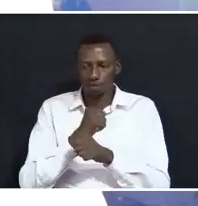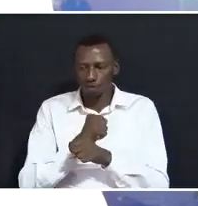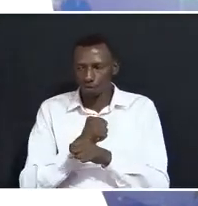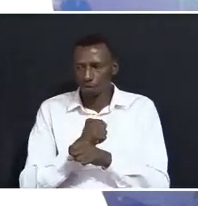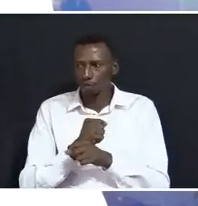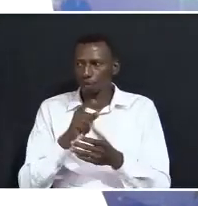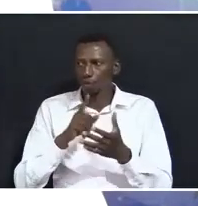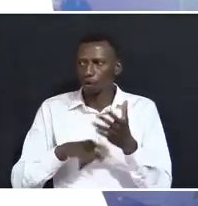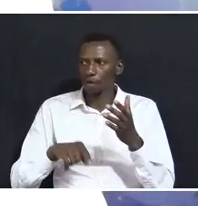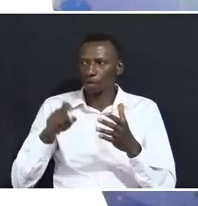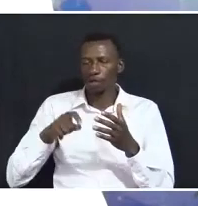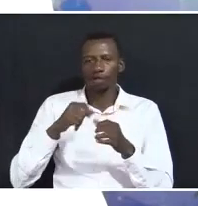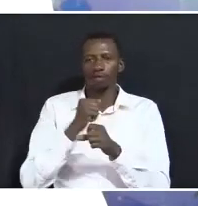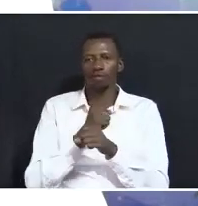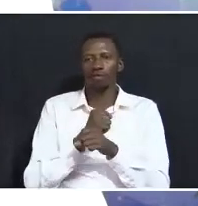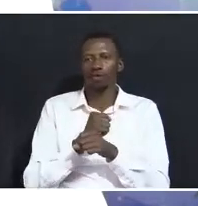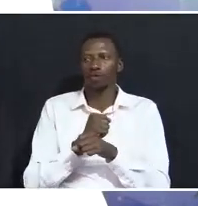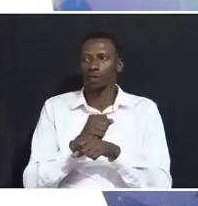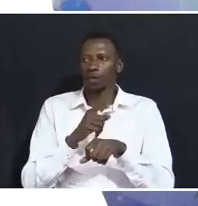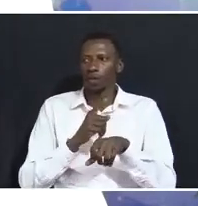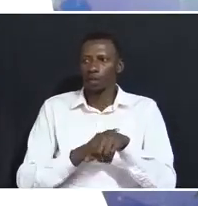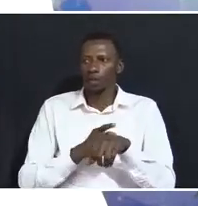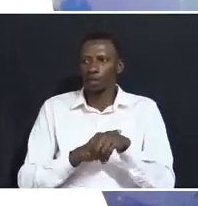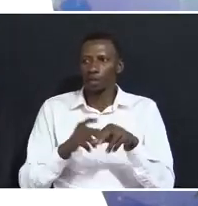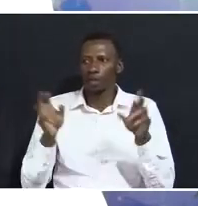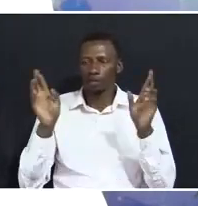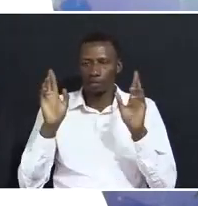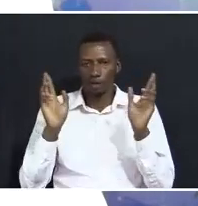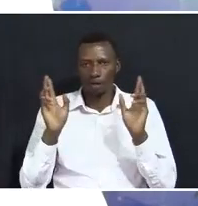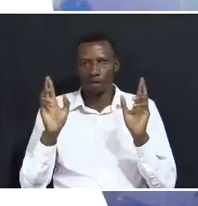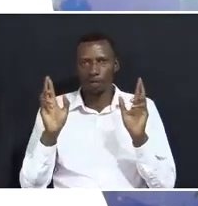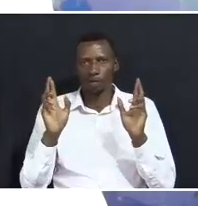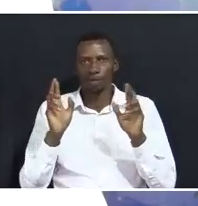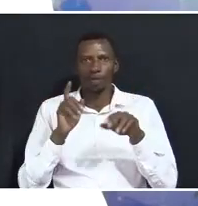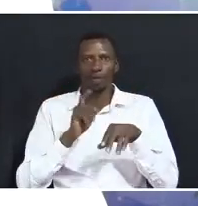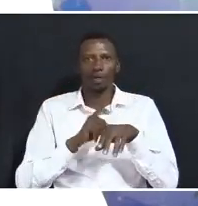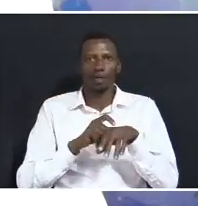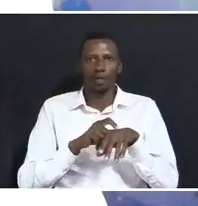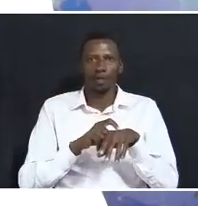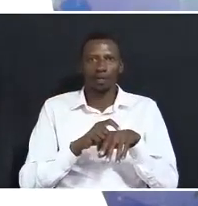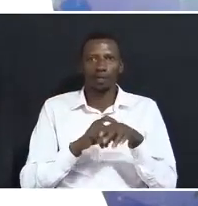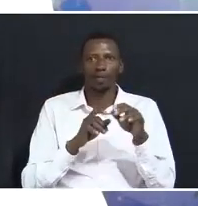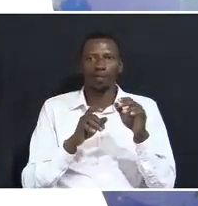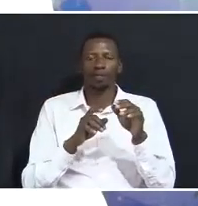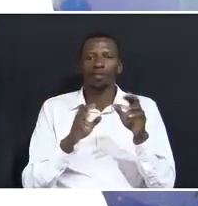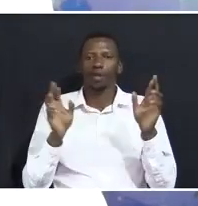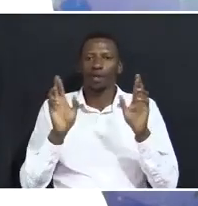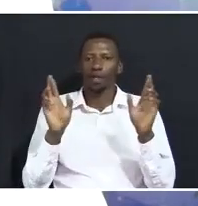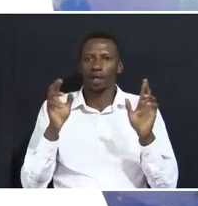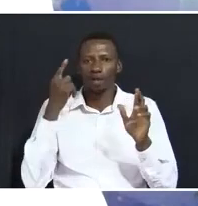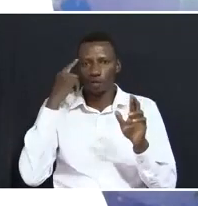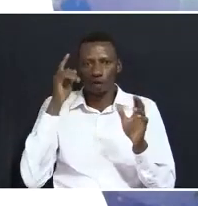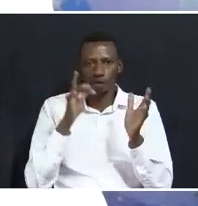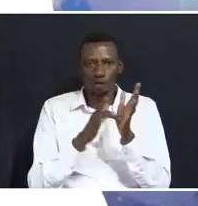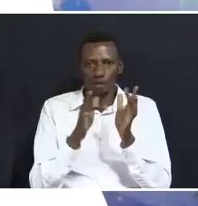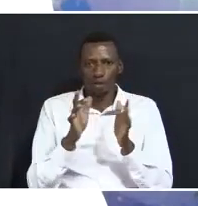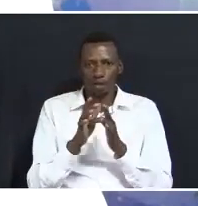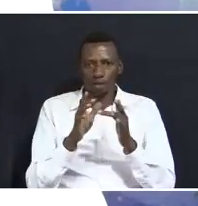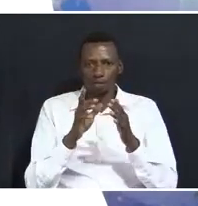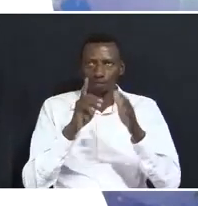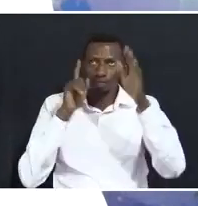to do. When the time had come to pass, when the time had come for him to be received